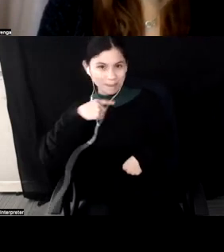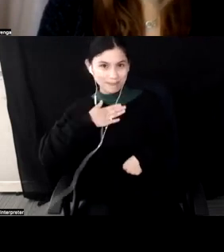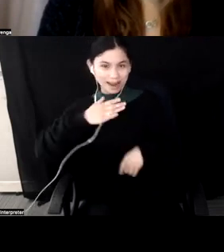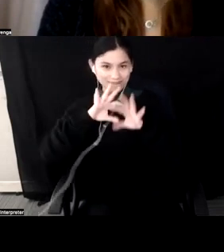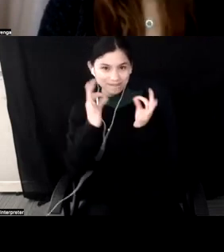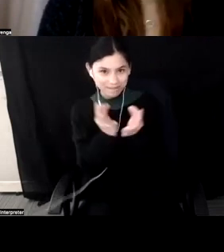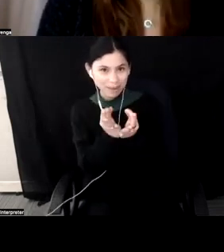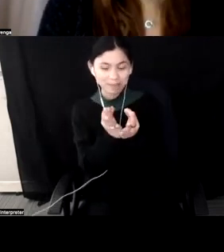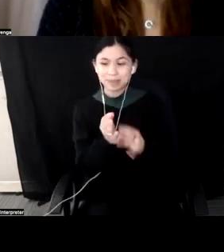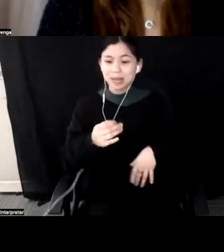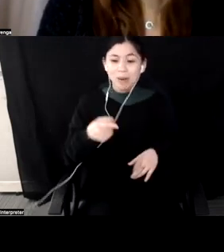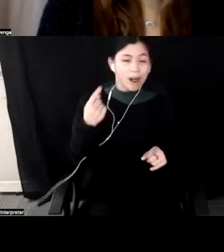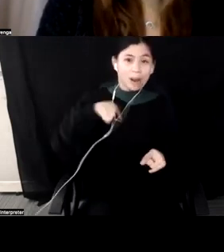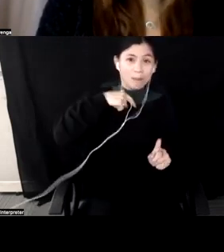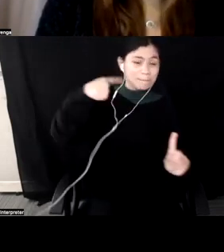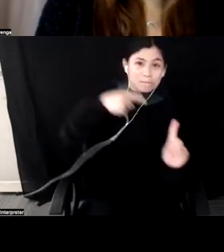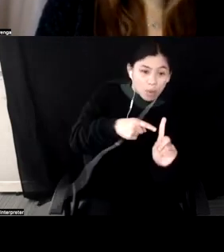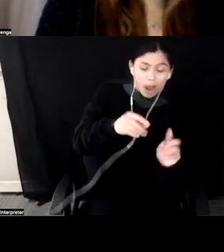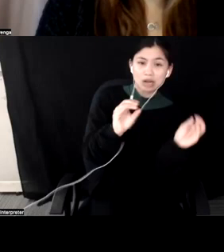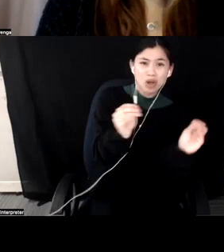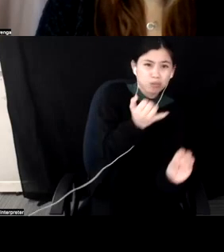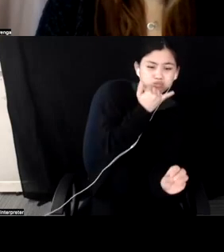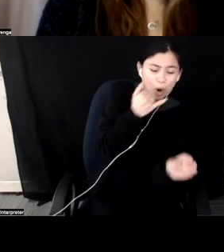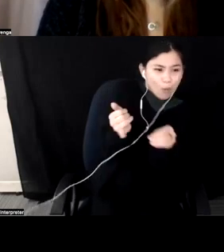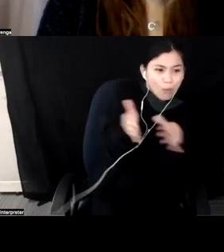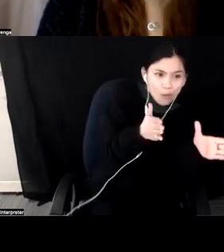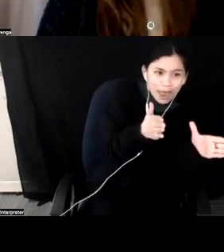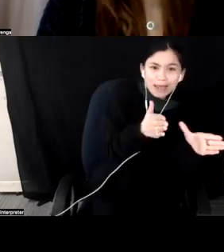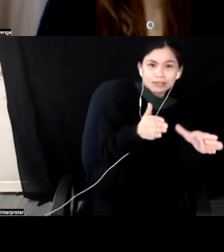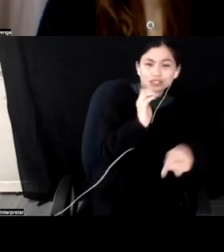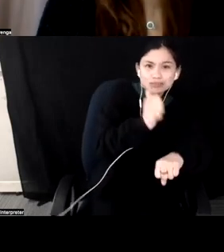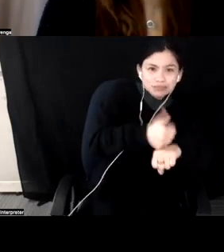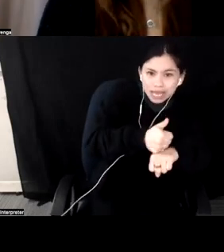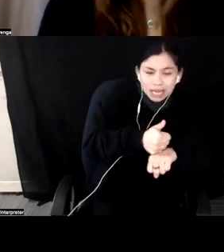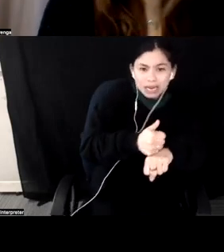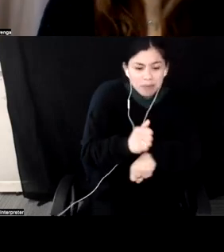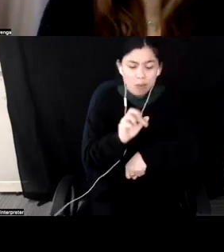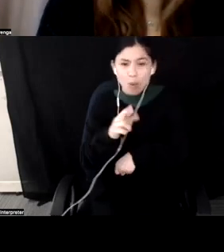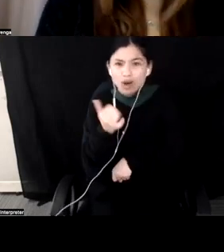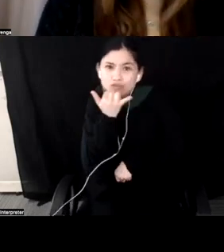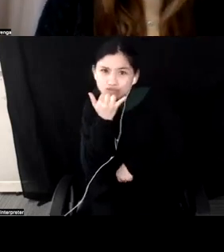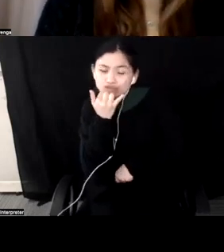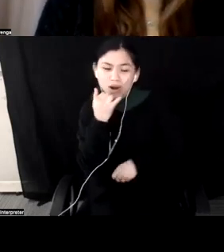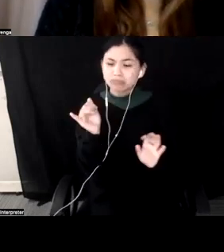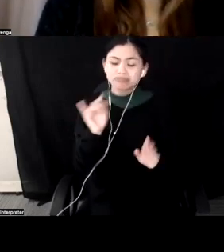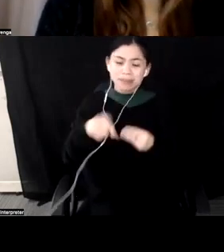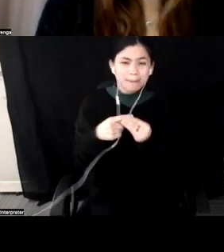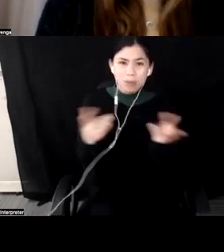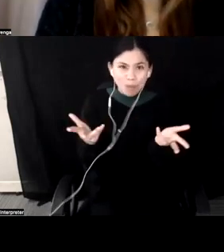point, is that there is no wrong way. It's just a matter of what works for you